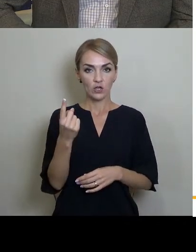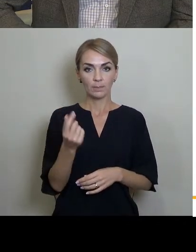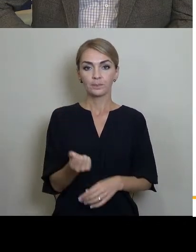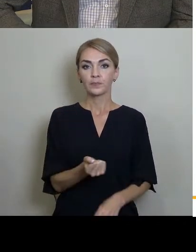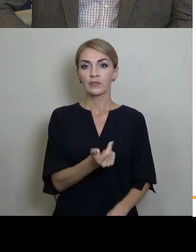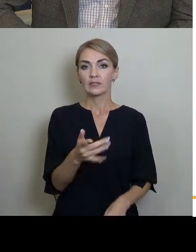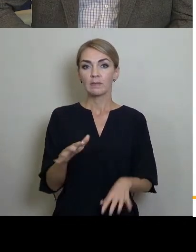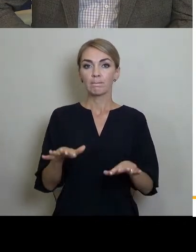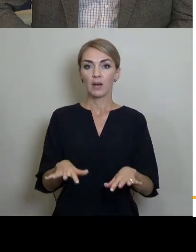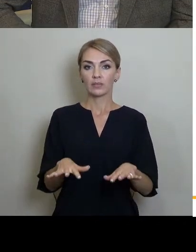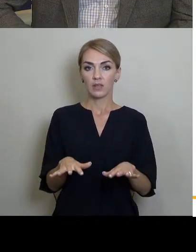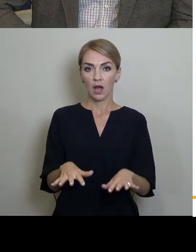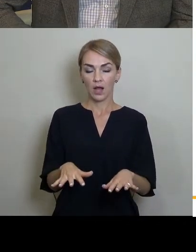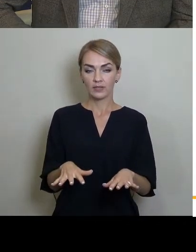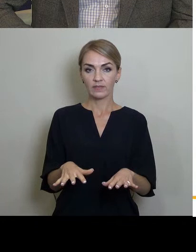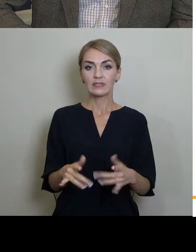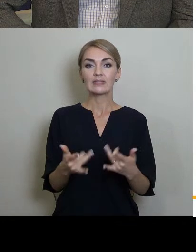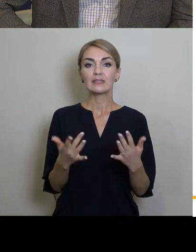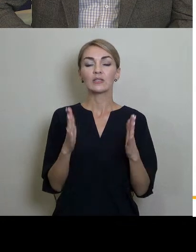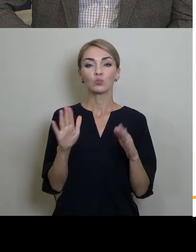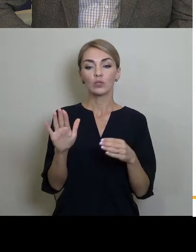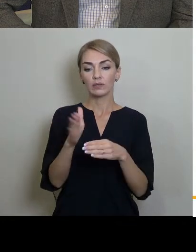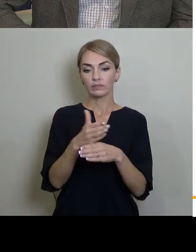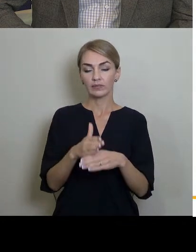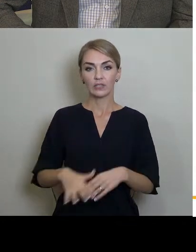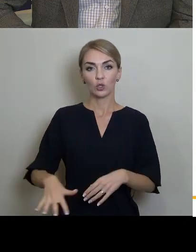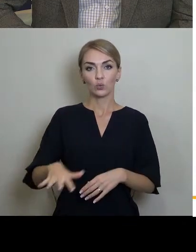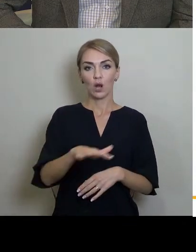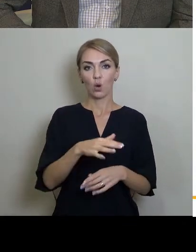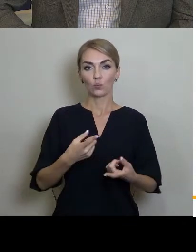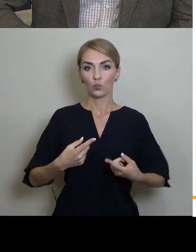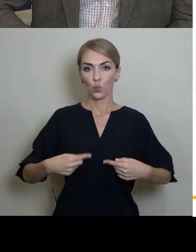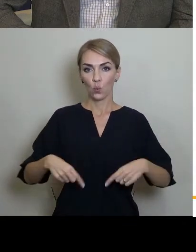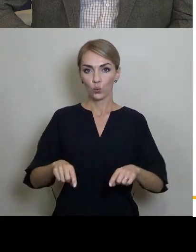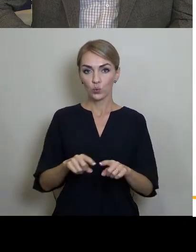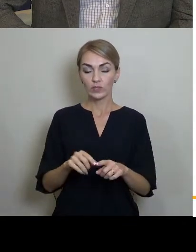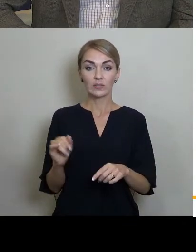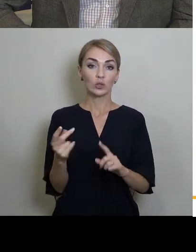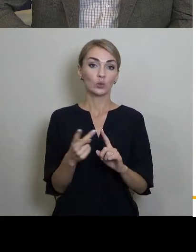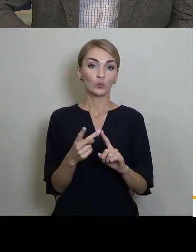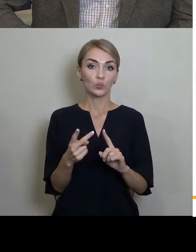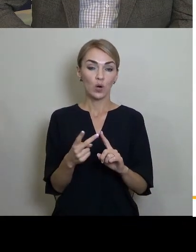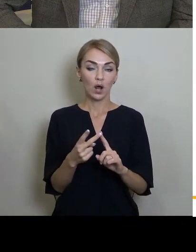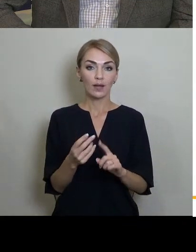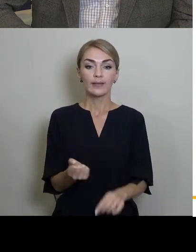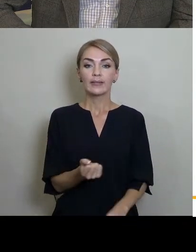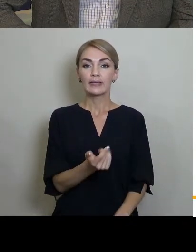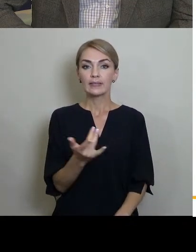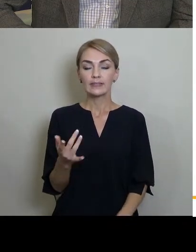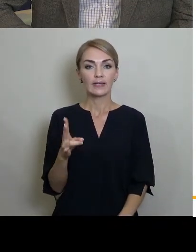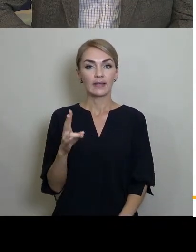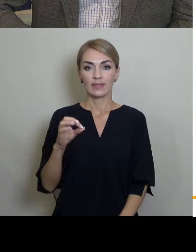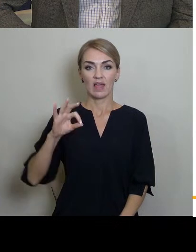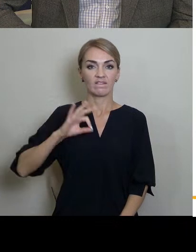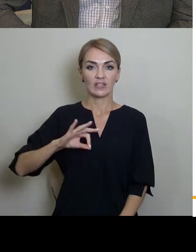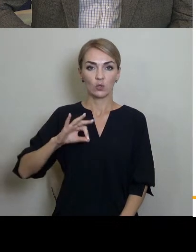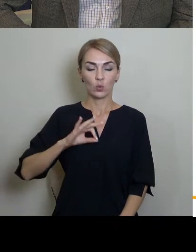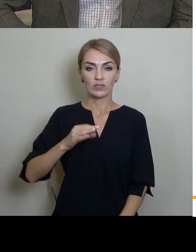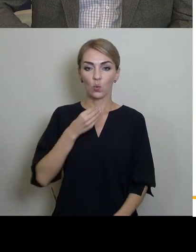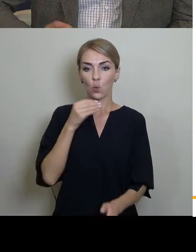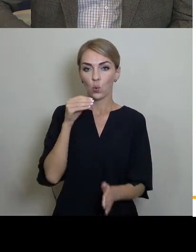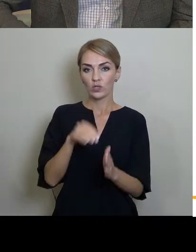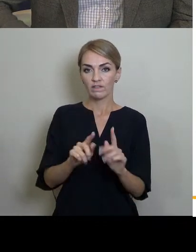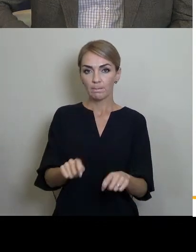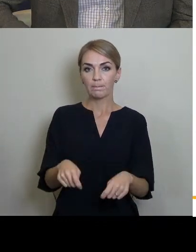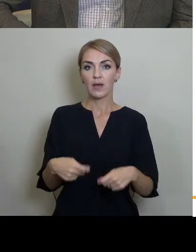One is the number of mandates to be distributed in territorial constituency, and the second one